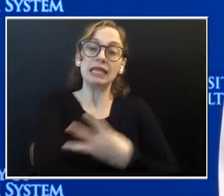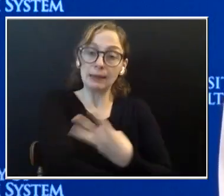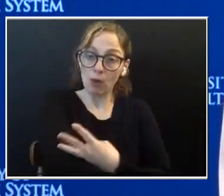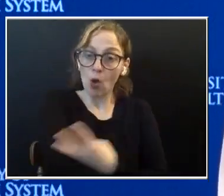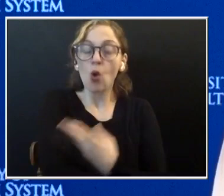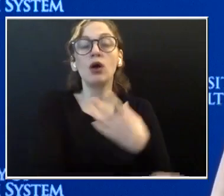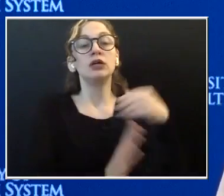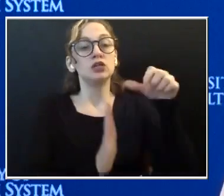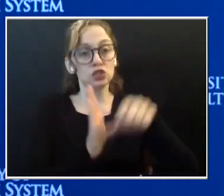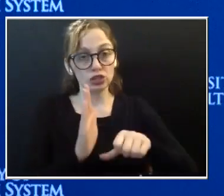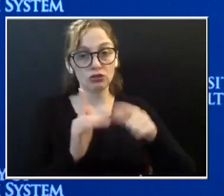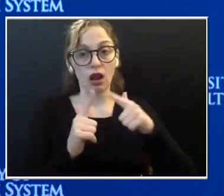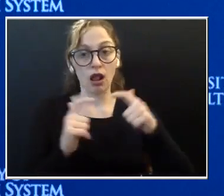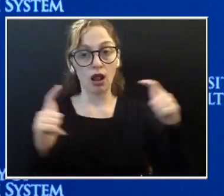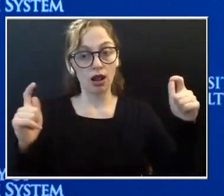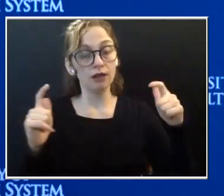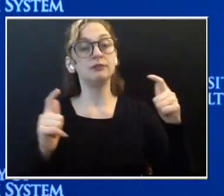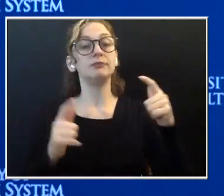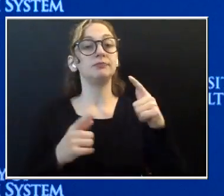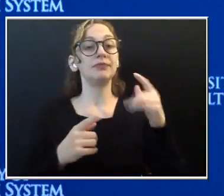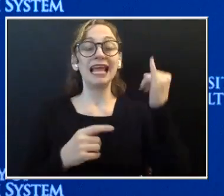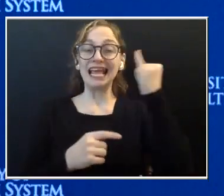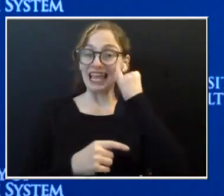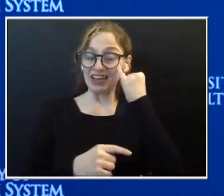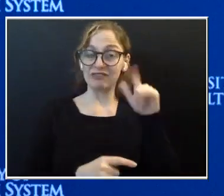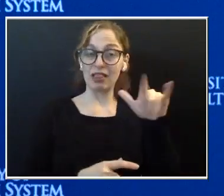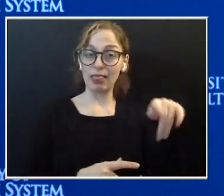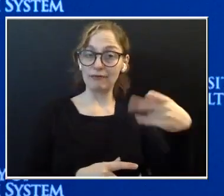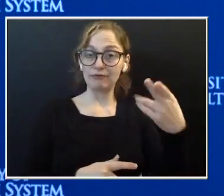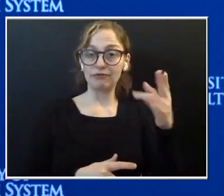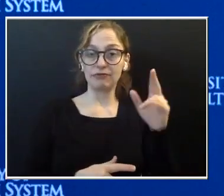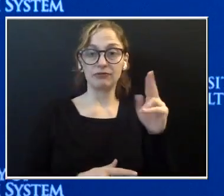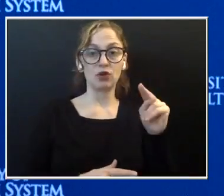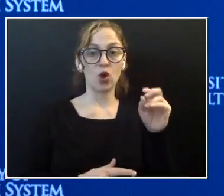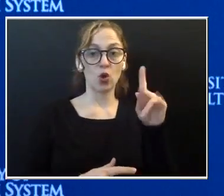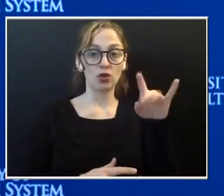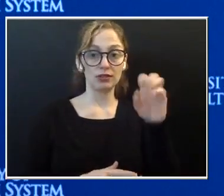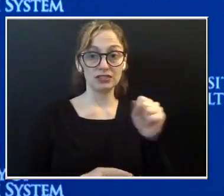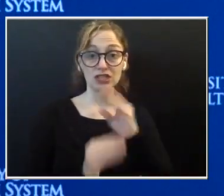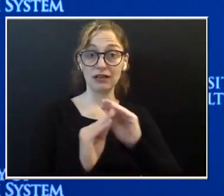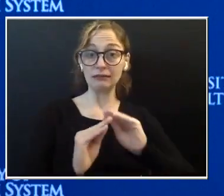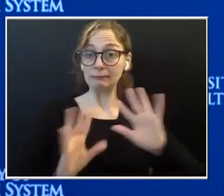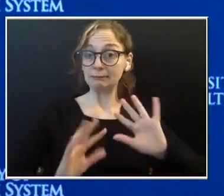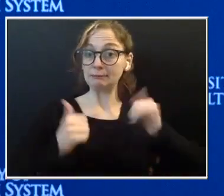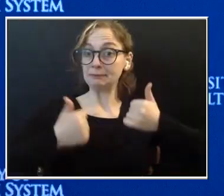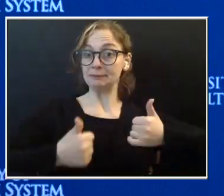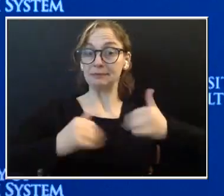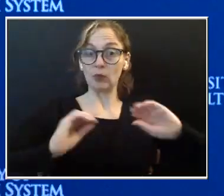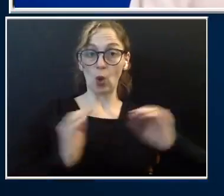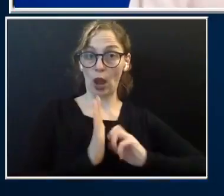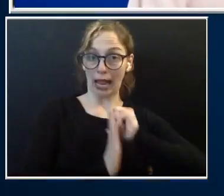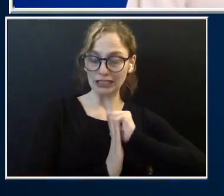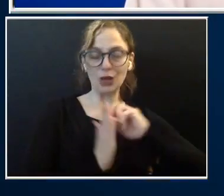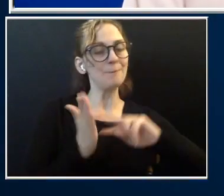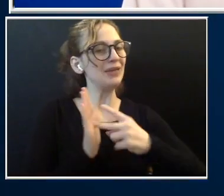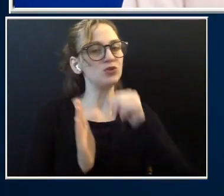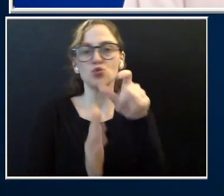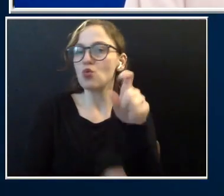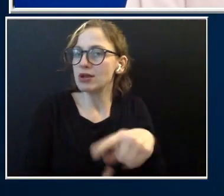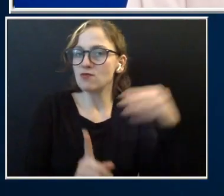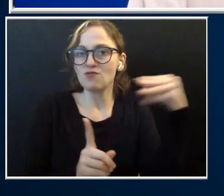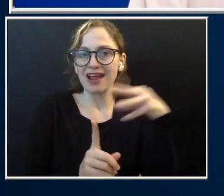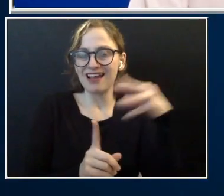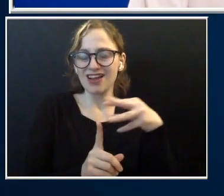nodes are clear when the pathologist looks at them, you don't need the radiation. So this is really exciting. And that's a big deal. So what does that change